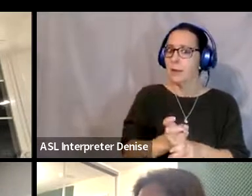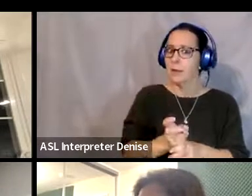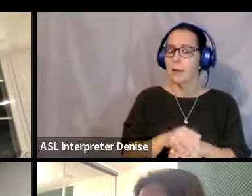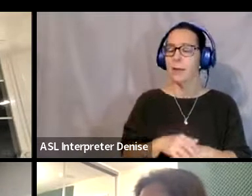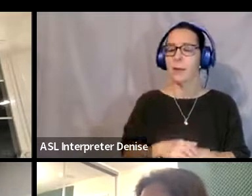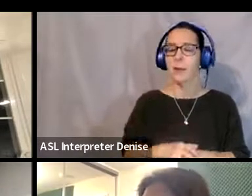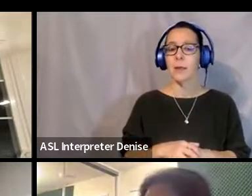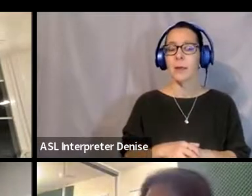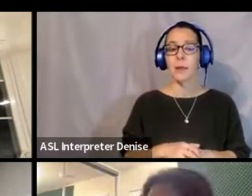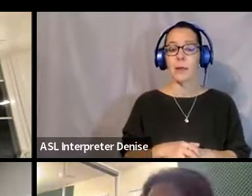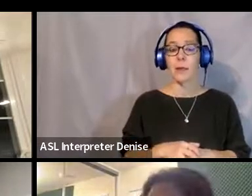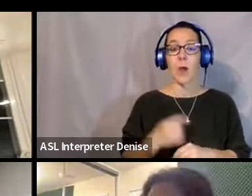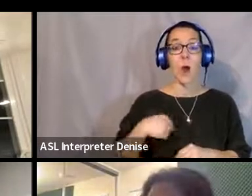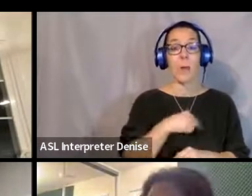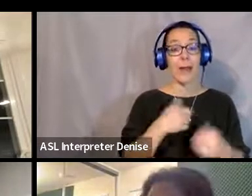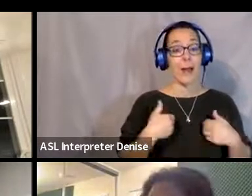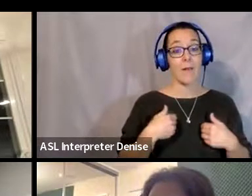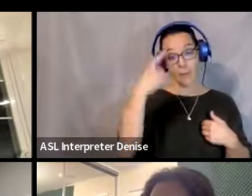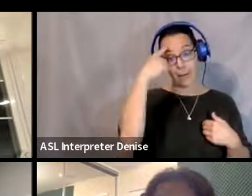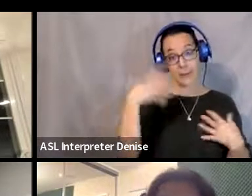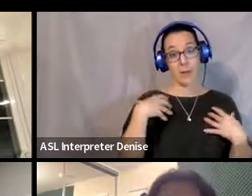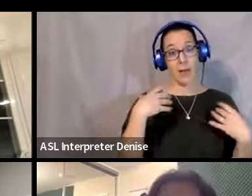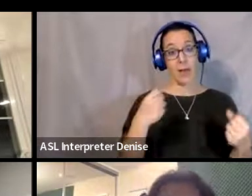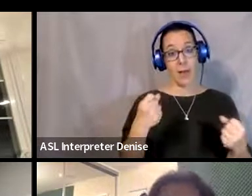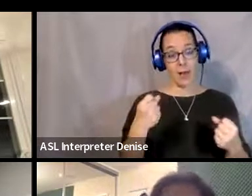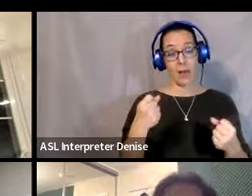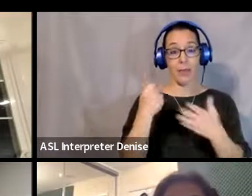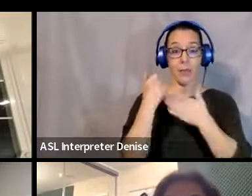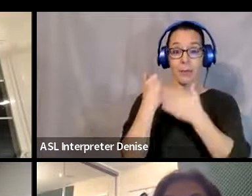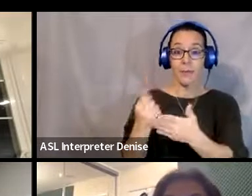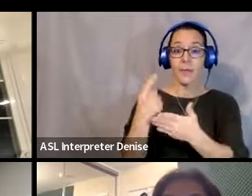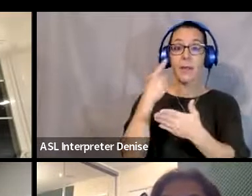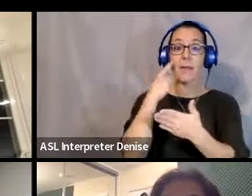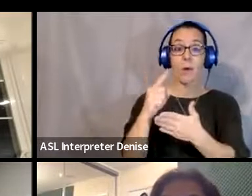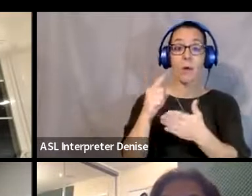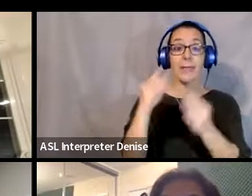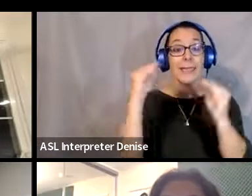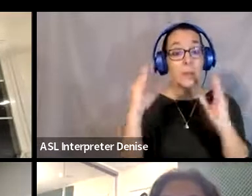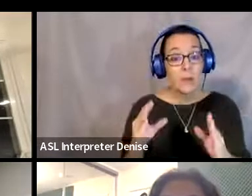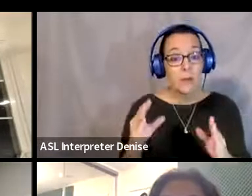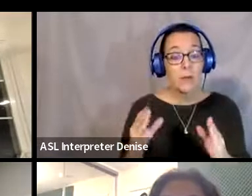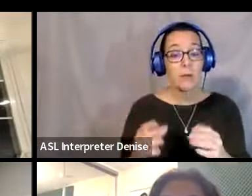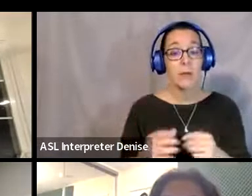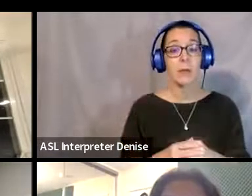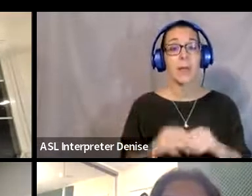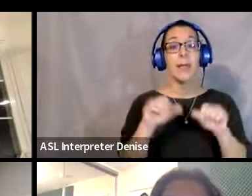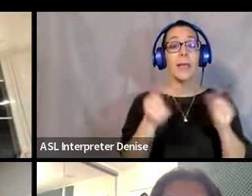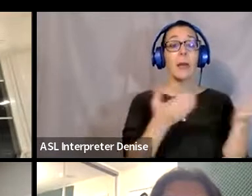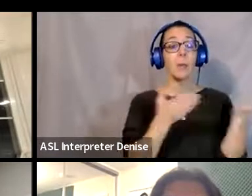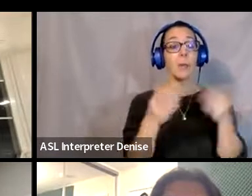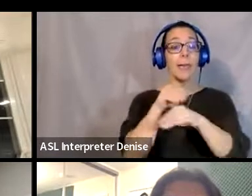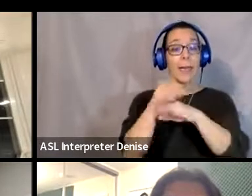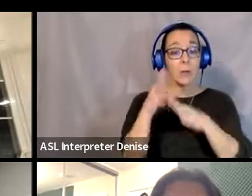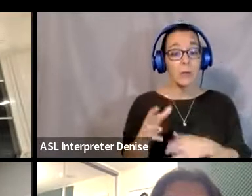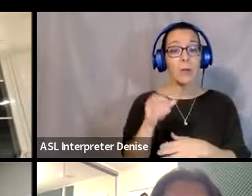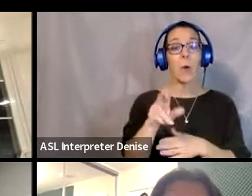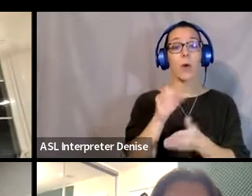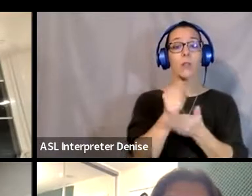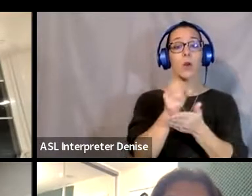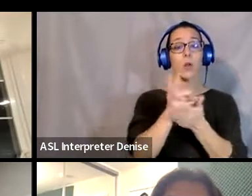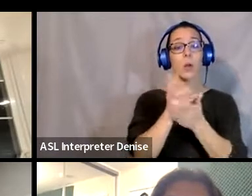like mental health relief for the teachers? Can we bring on a counselor, a new social worker?